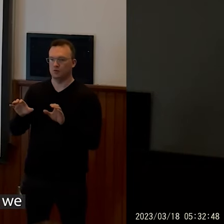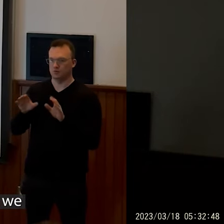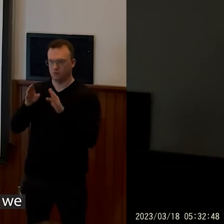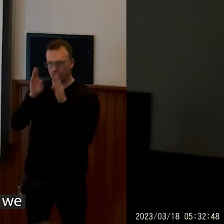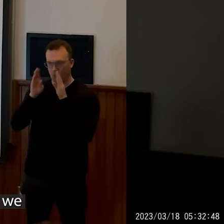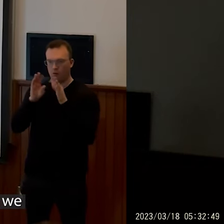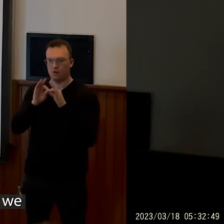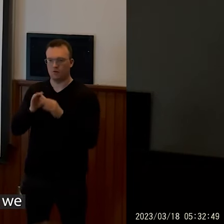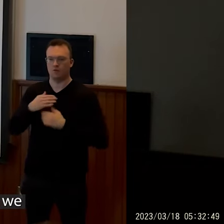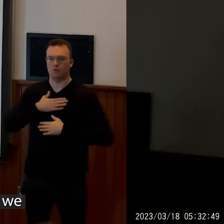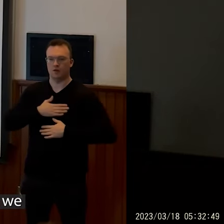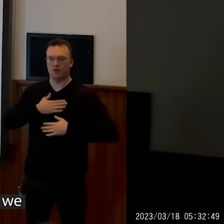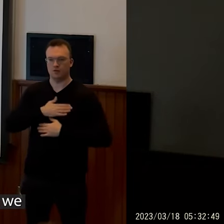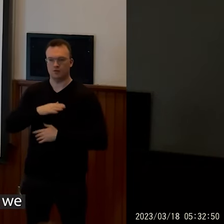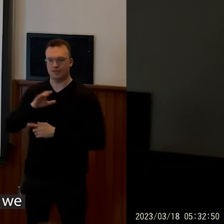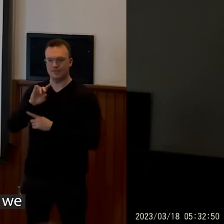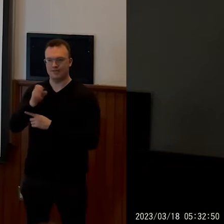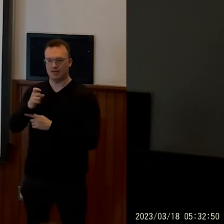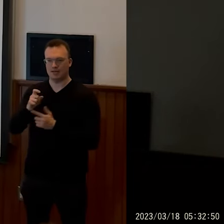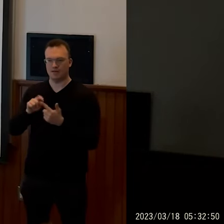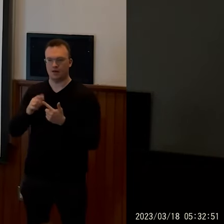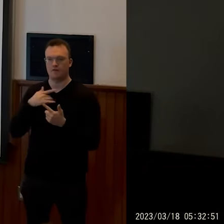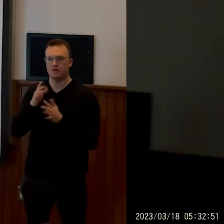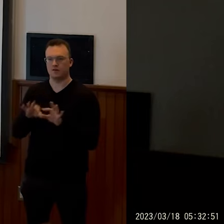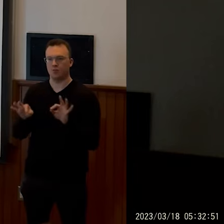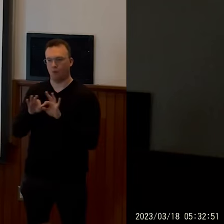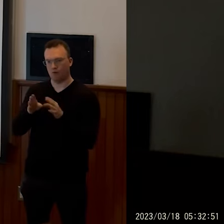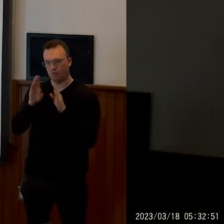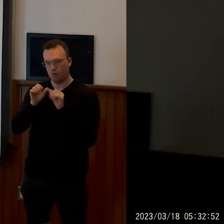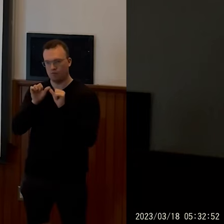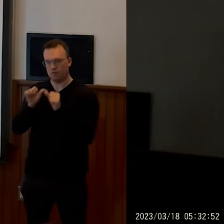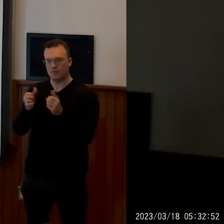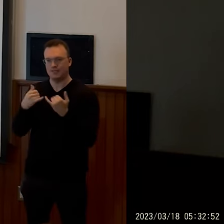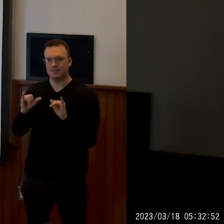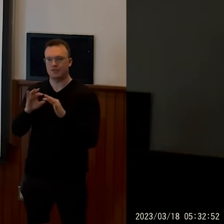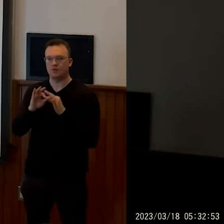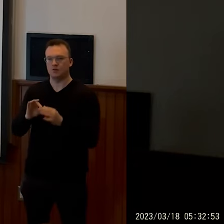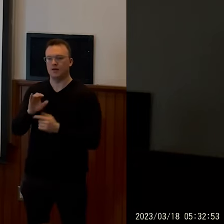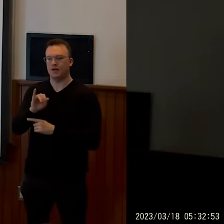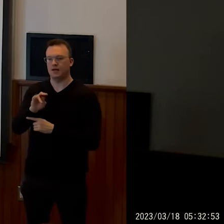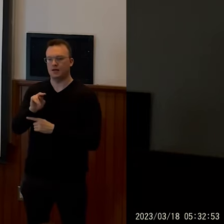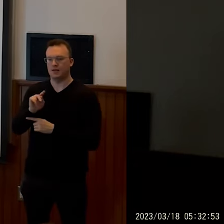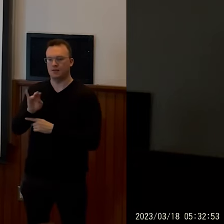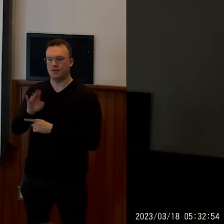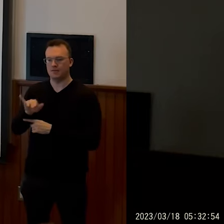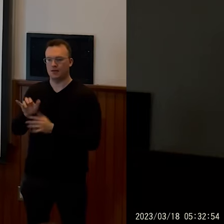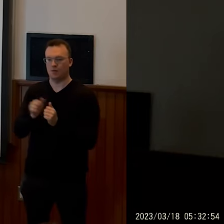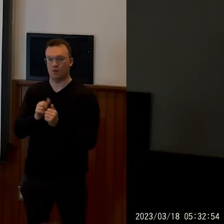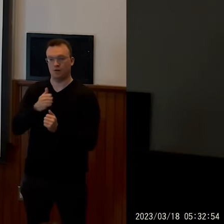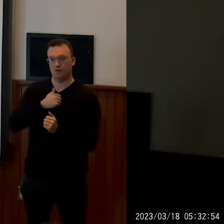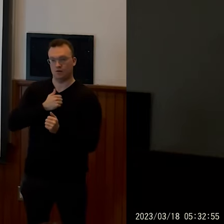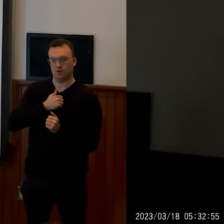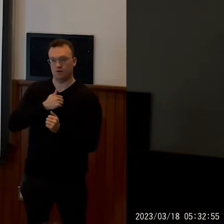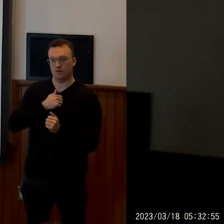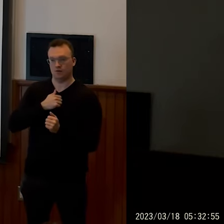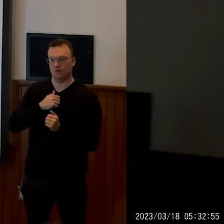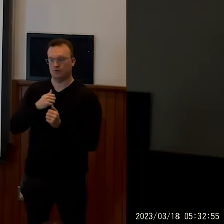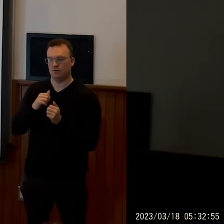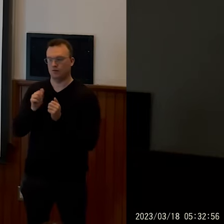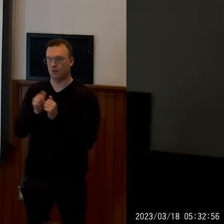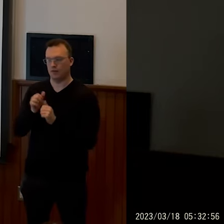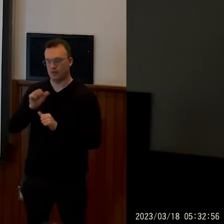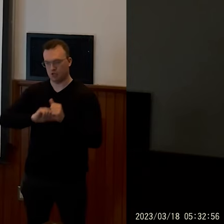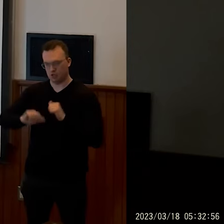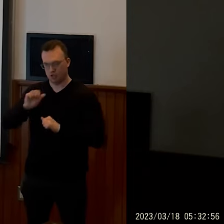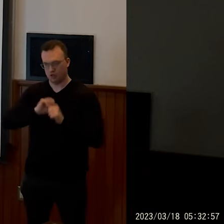pleasure and sex. I think it's important that we do not lose sight of intimacies with ourselves and with